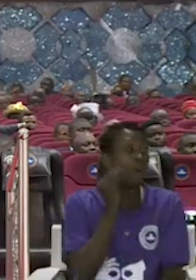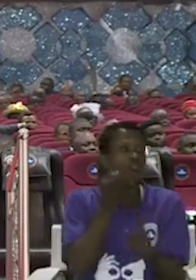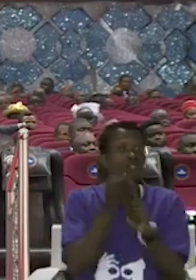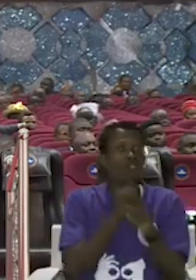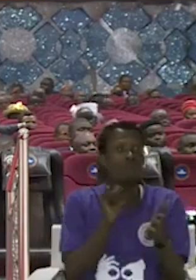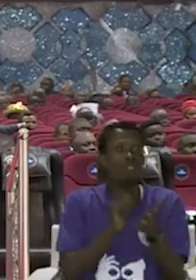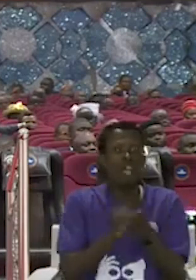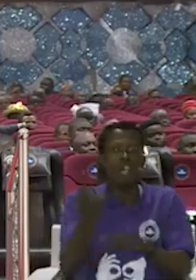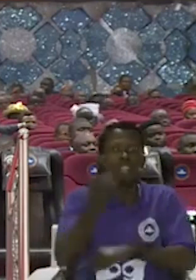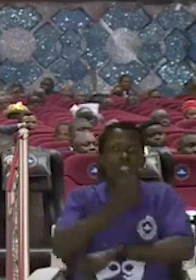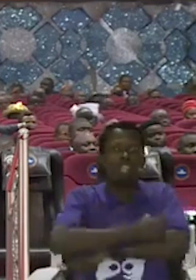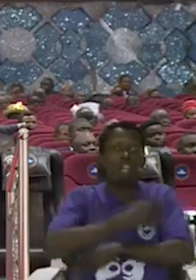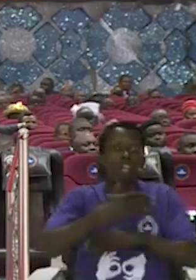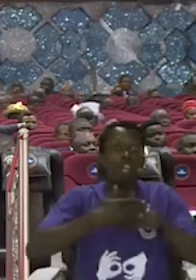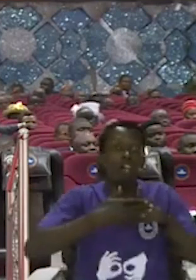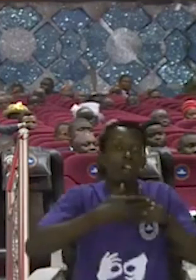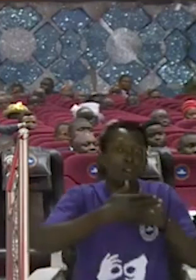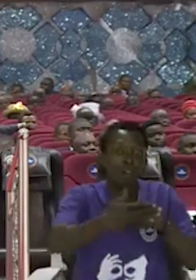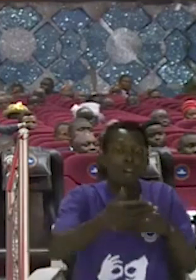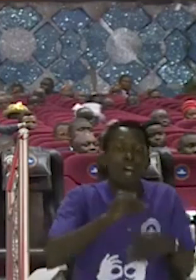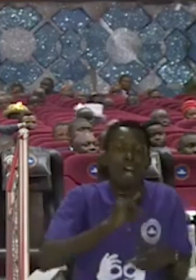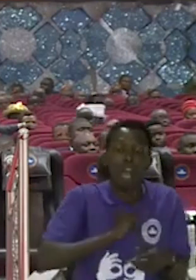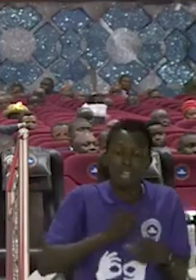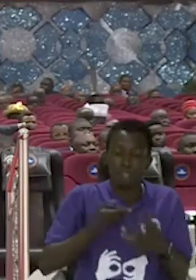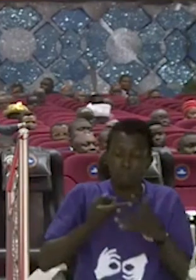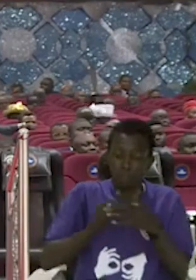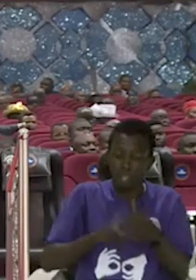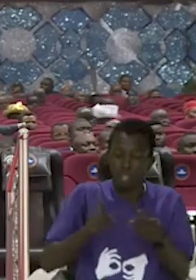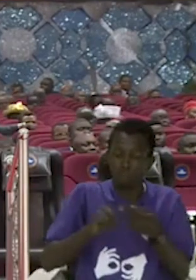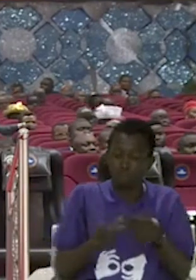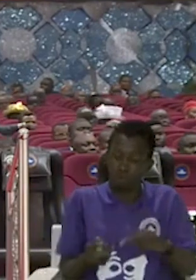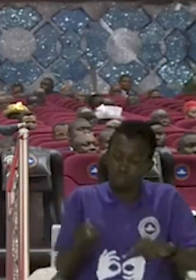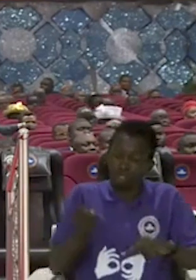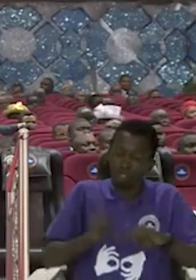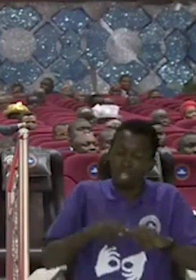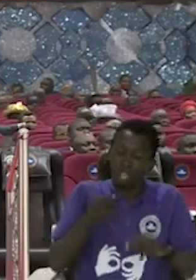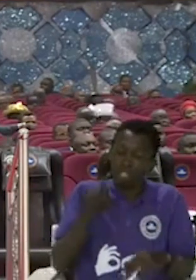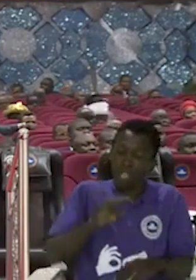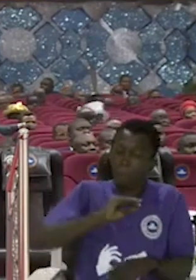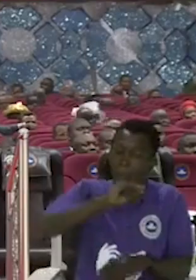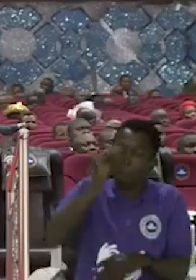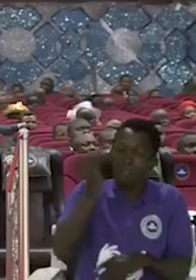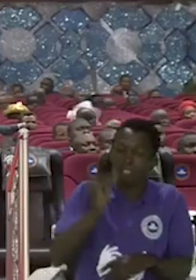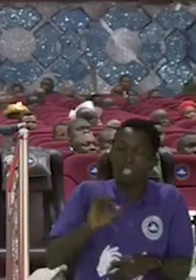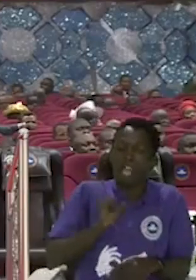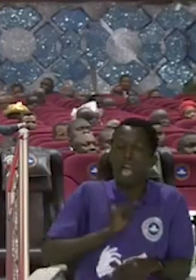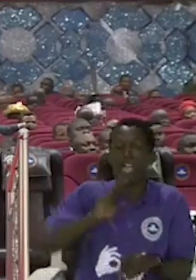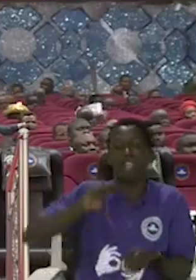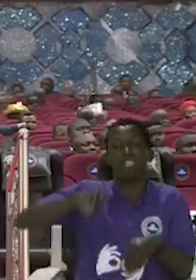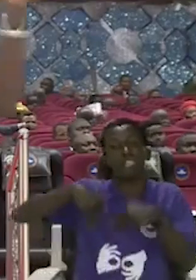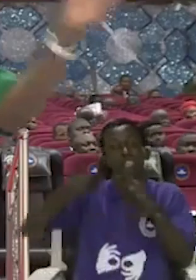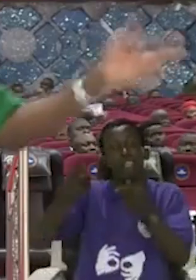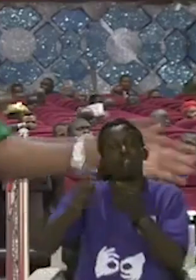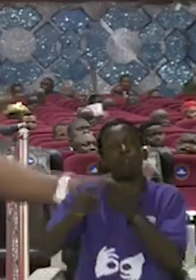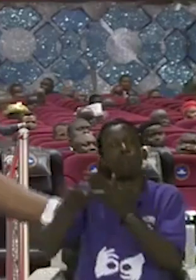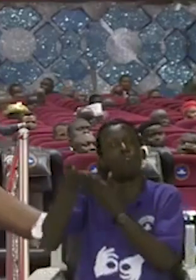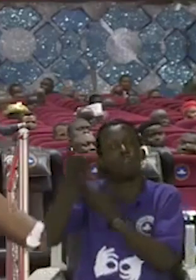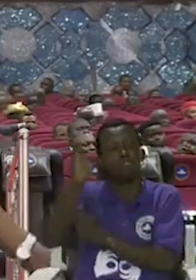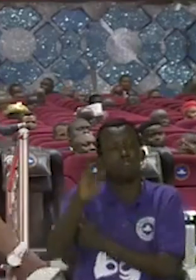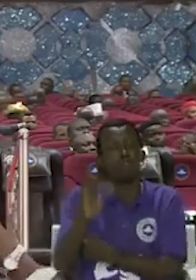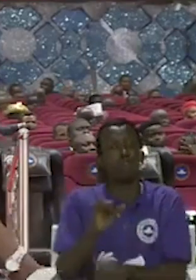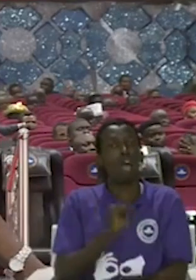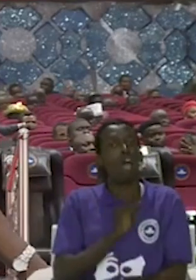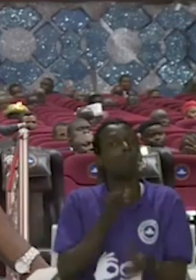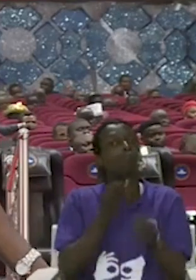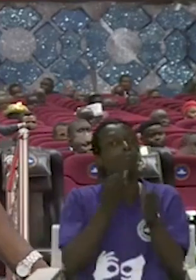I began to increase the percentage I give to God. I told those of